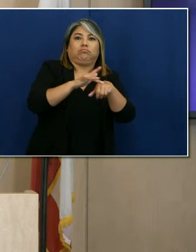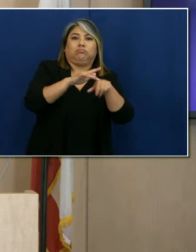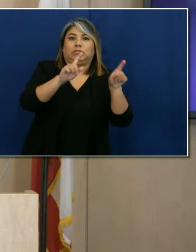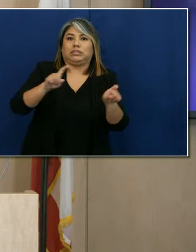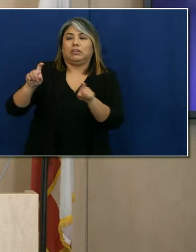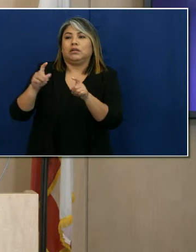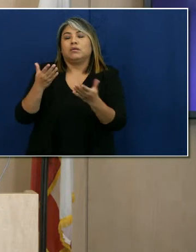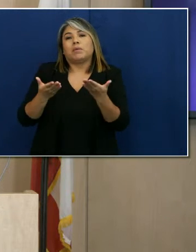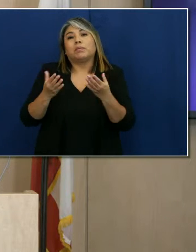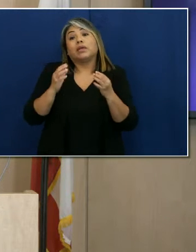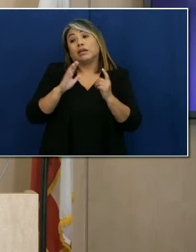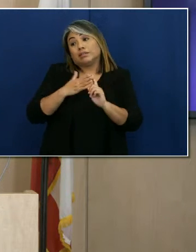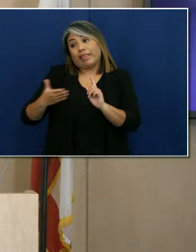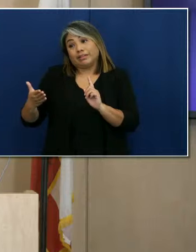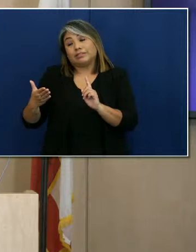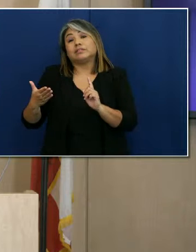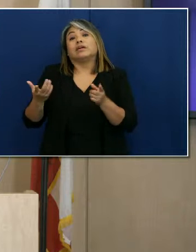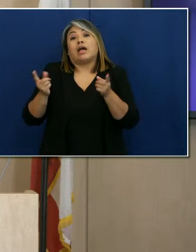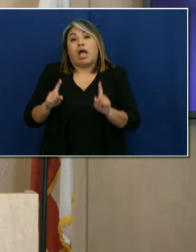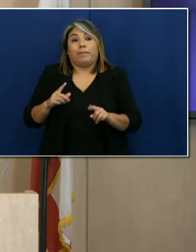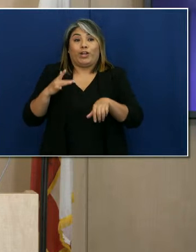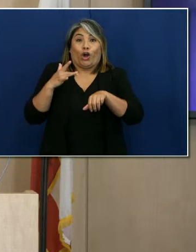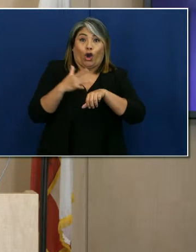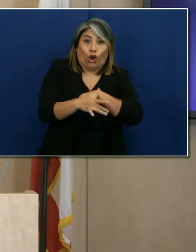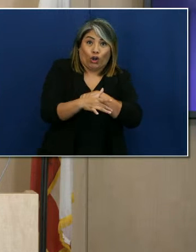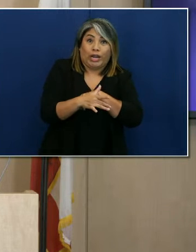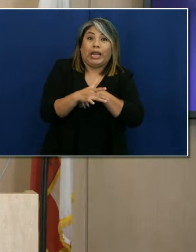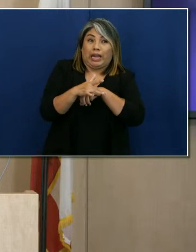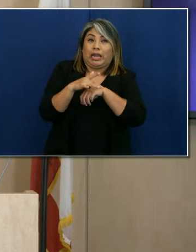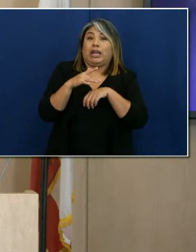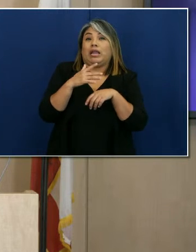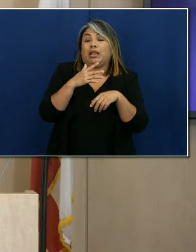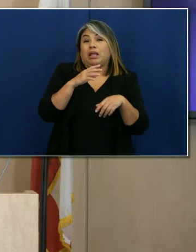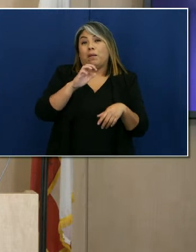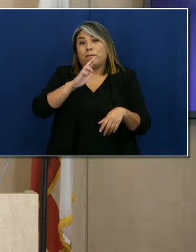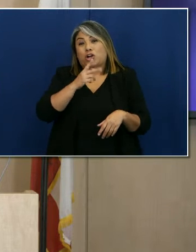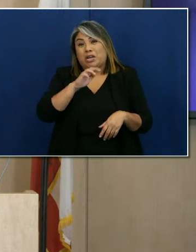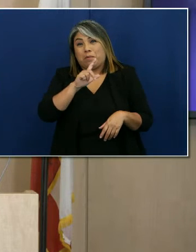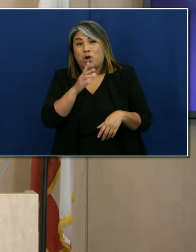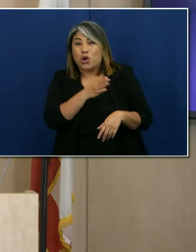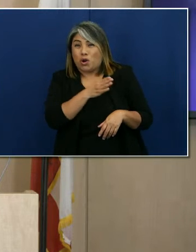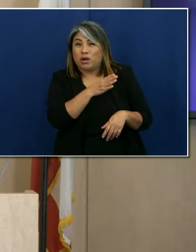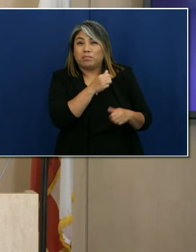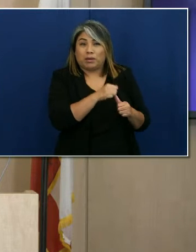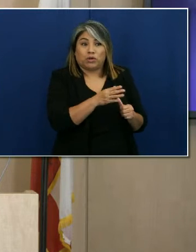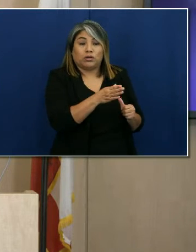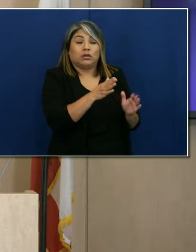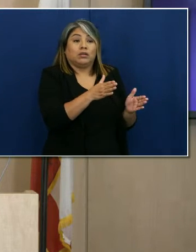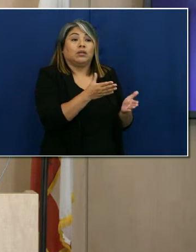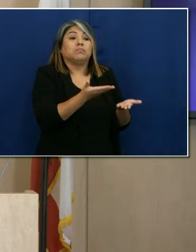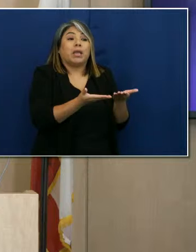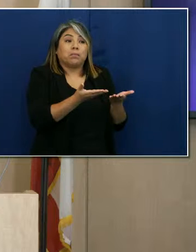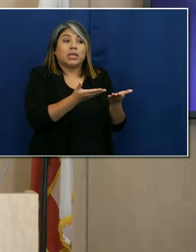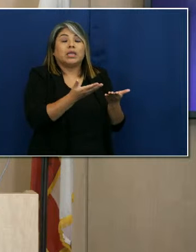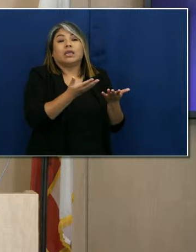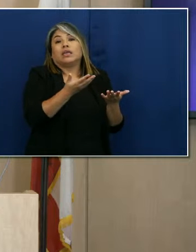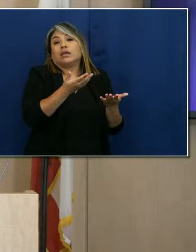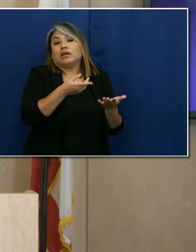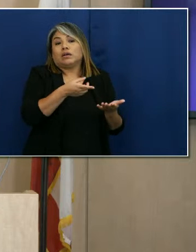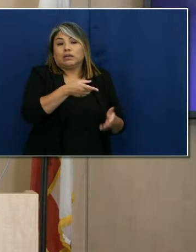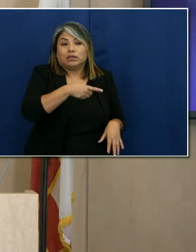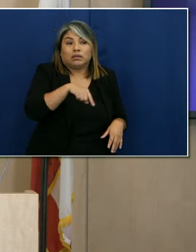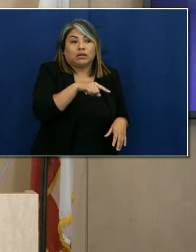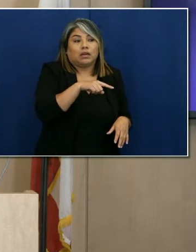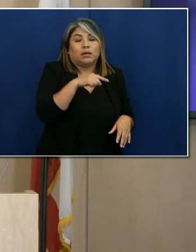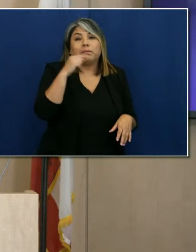deaths that occurred early on during the pandemic, say in March and April, that may have been attributed or may